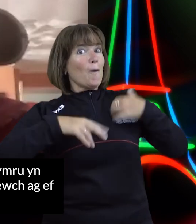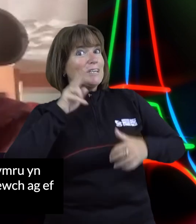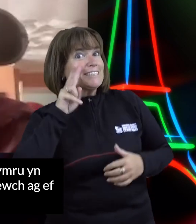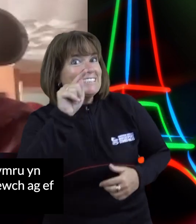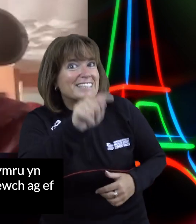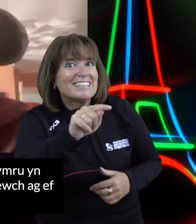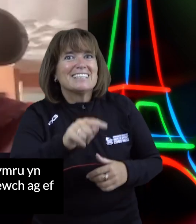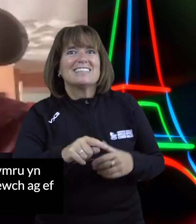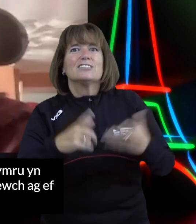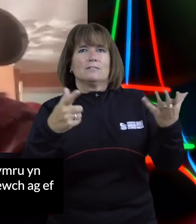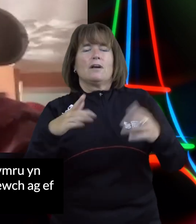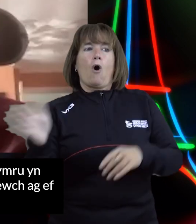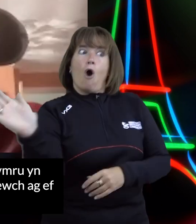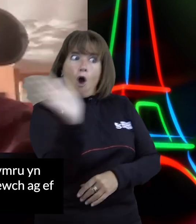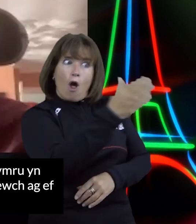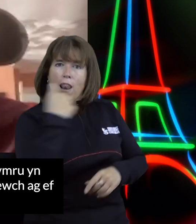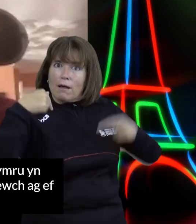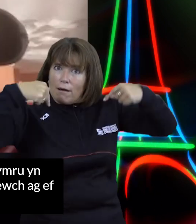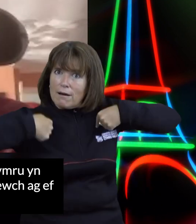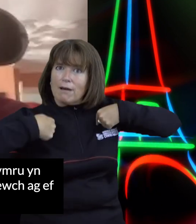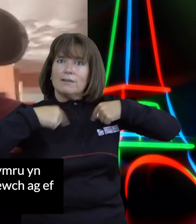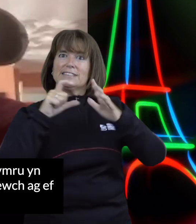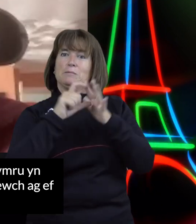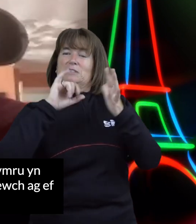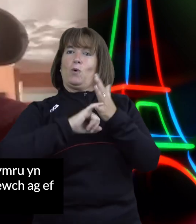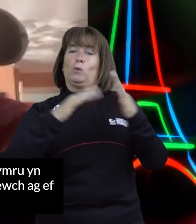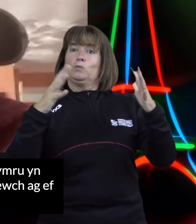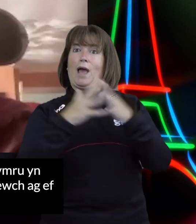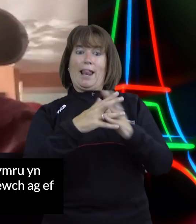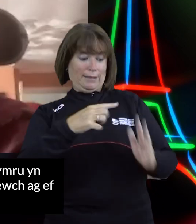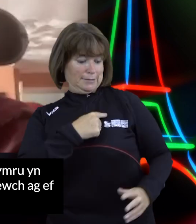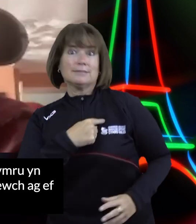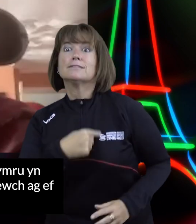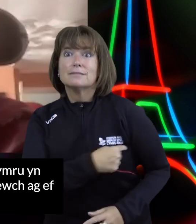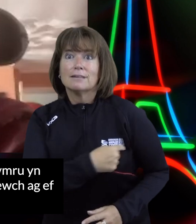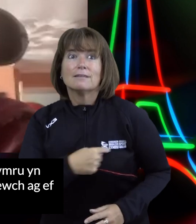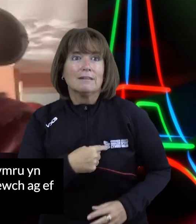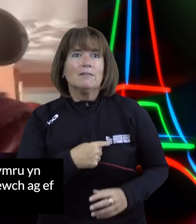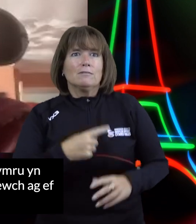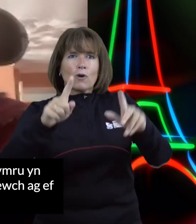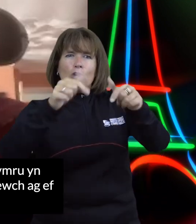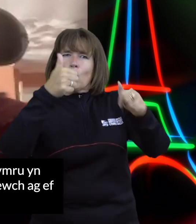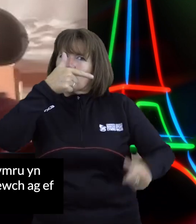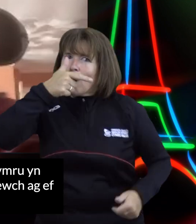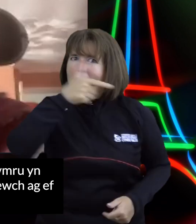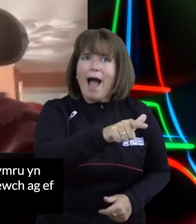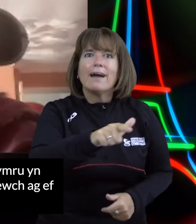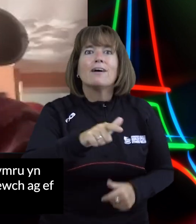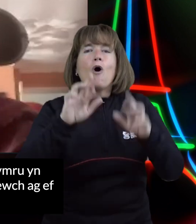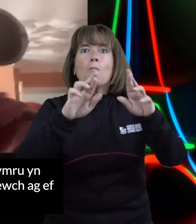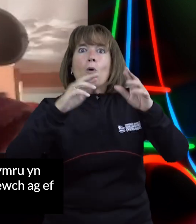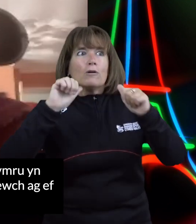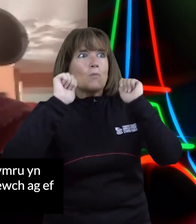I said, everyone at Disability Sport Wales wishes you the very best of luck. Hope it goes well. And